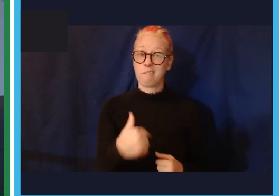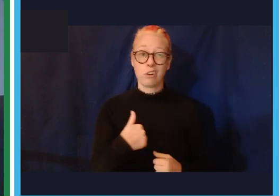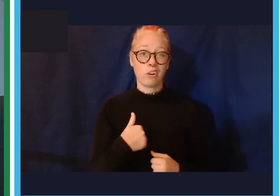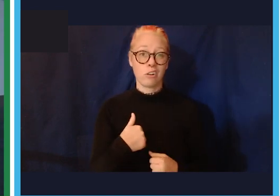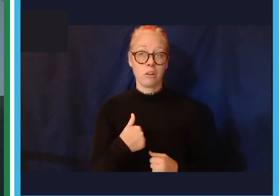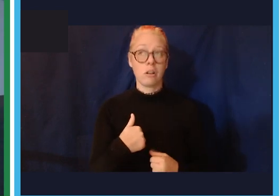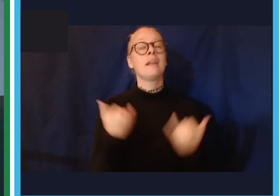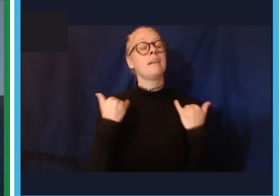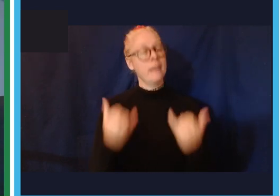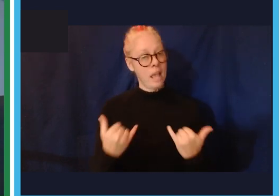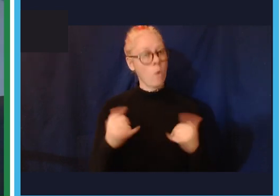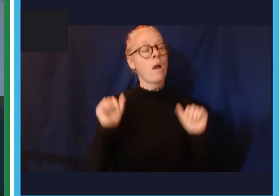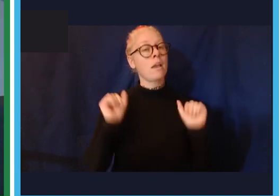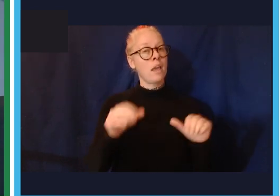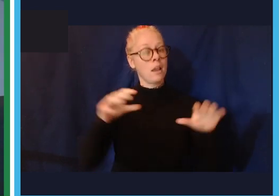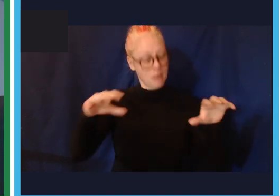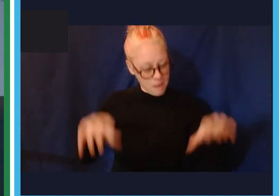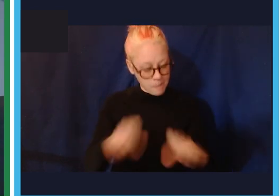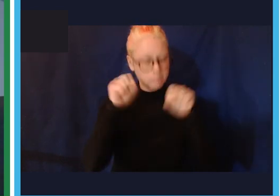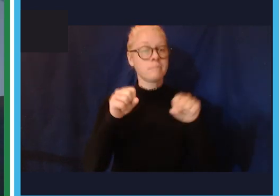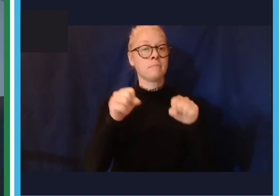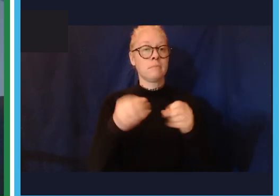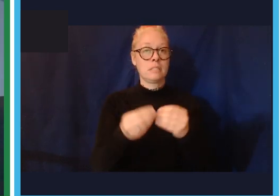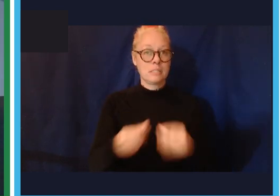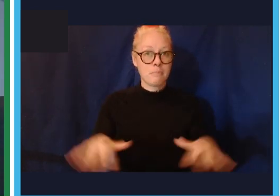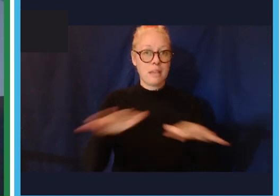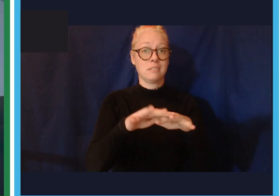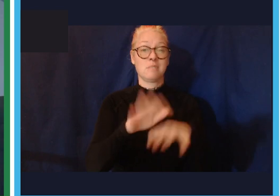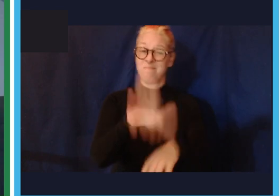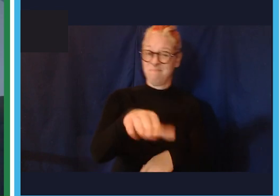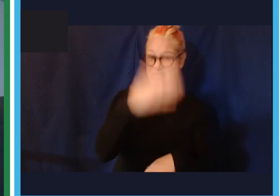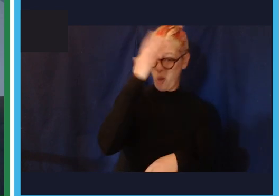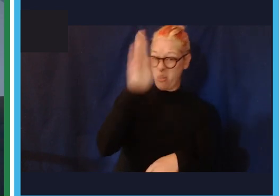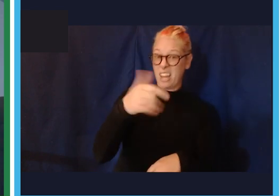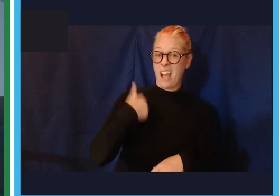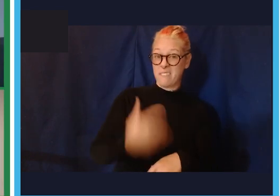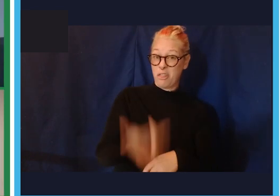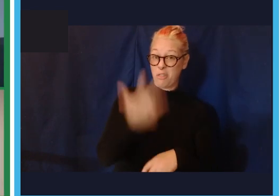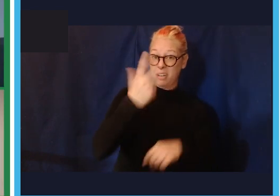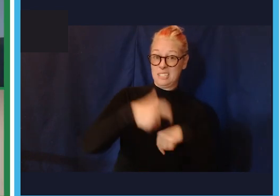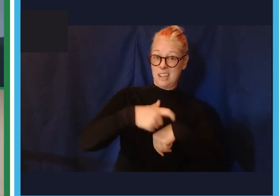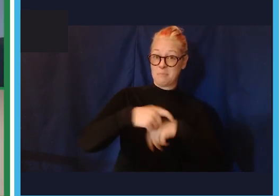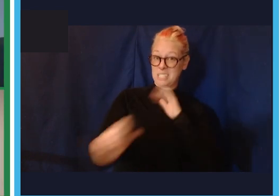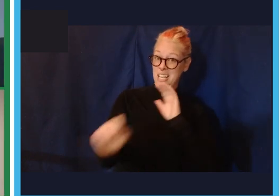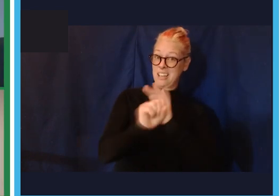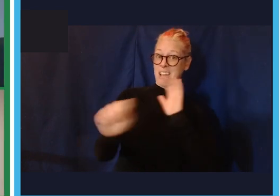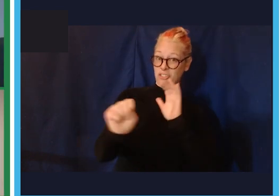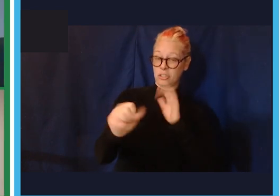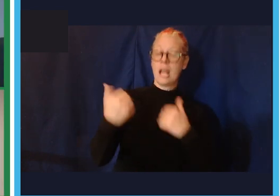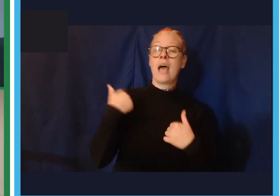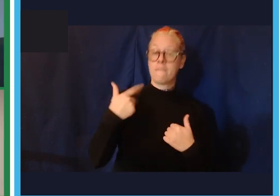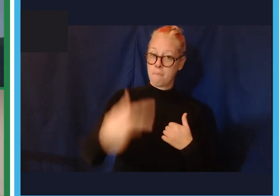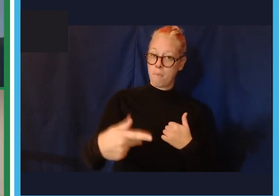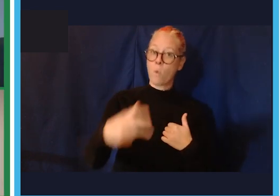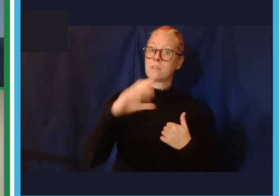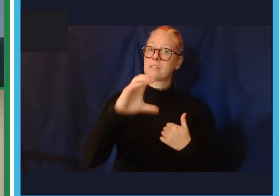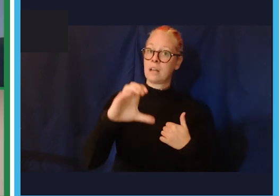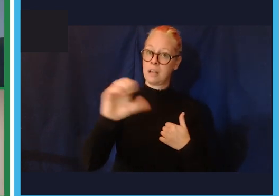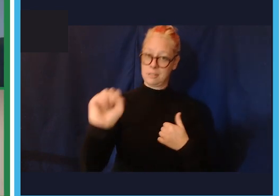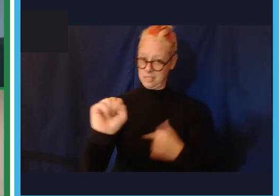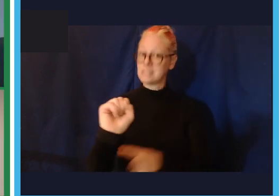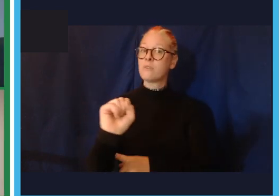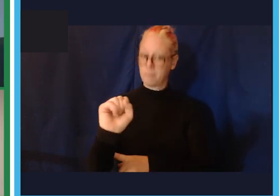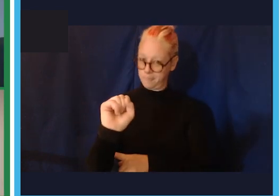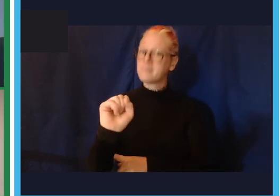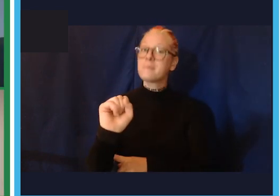dealing with, and it's something that not a lot of people are willing to sort of disclose